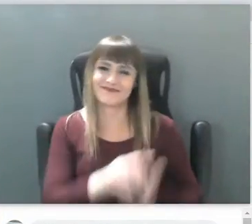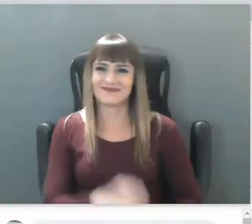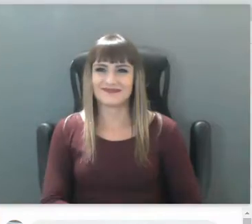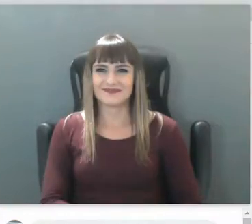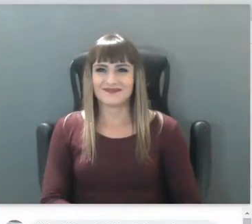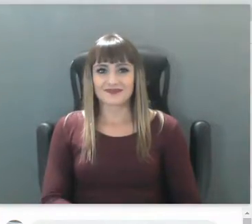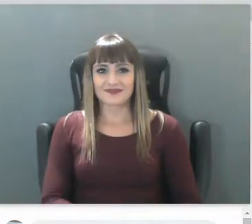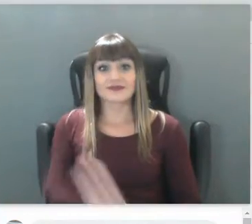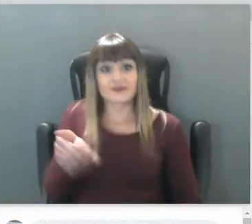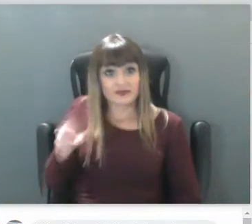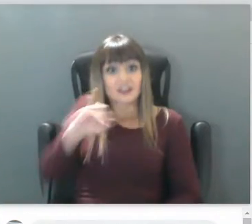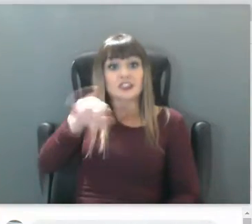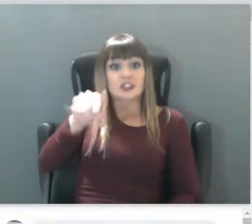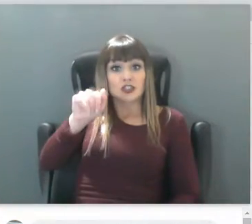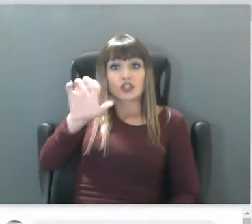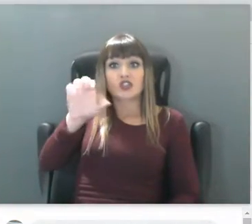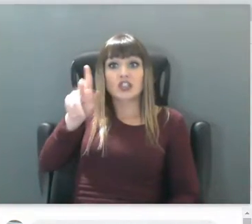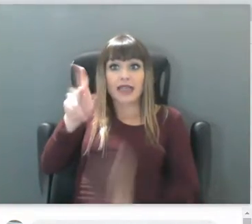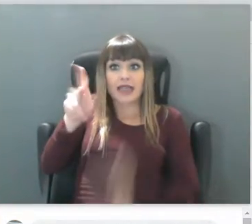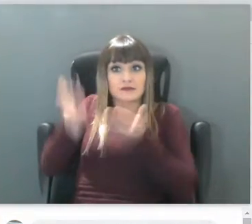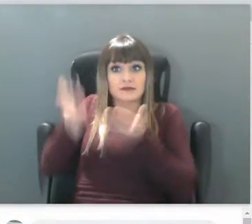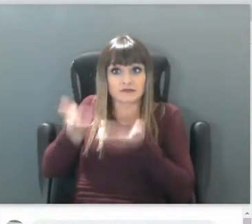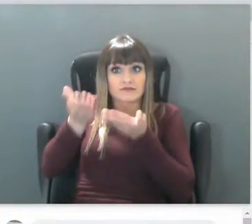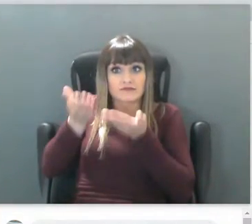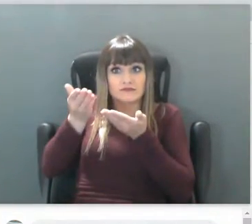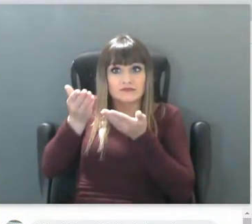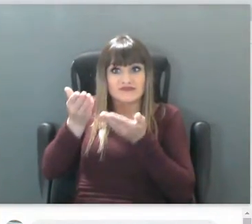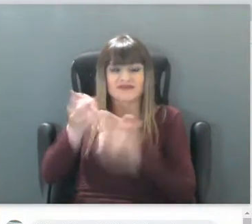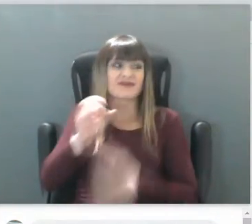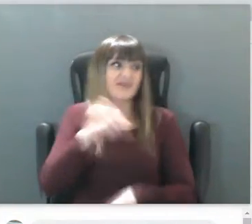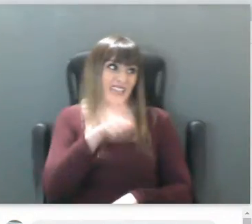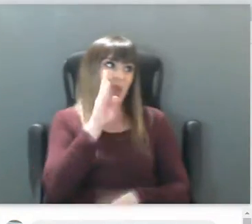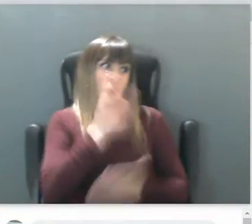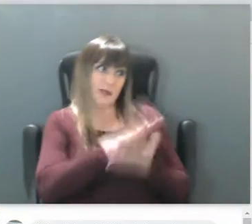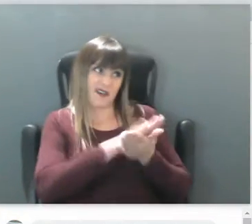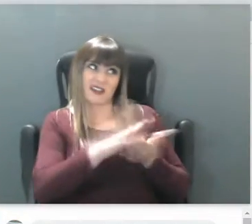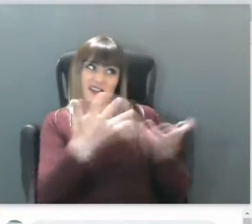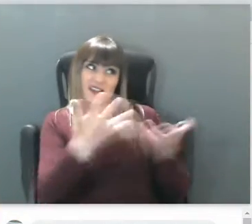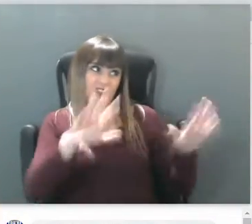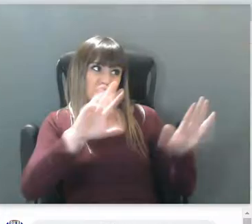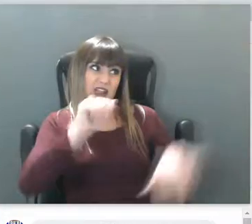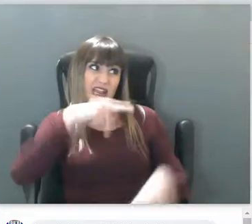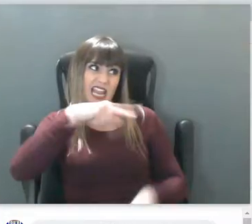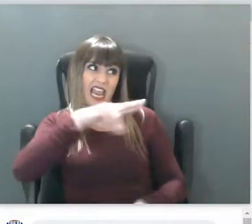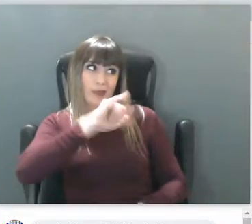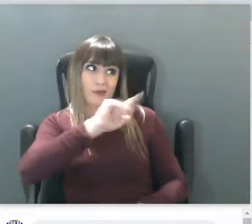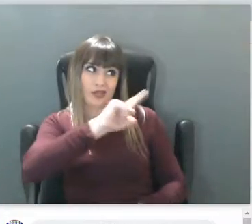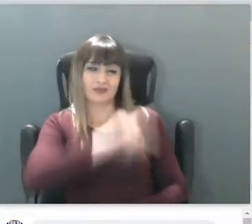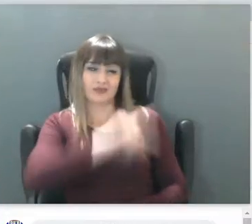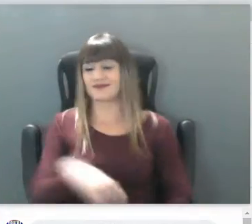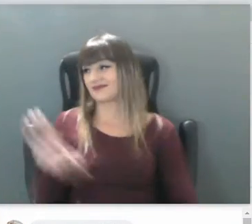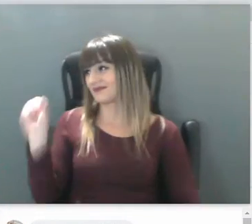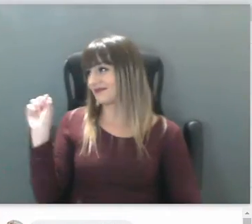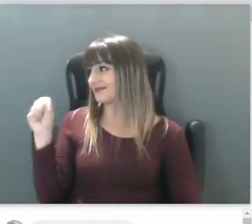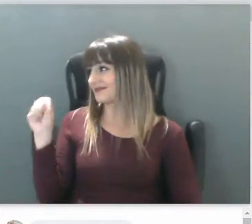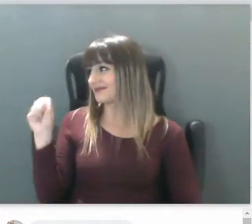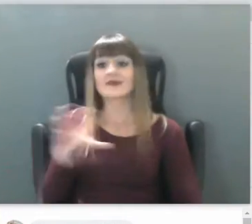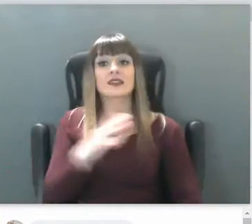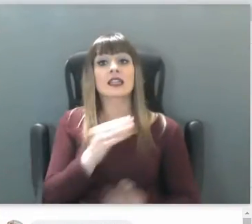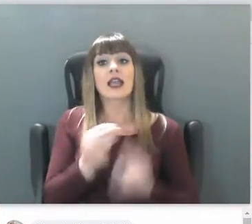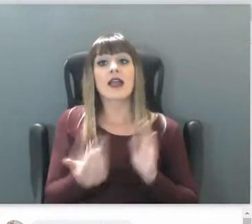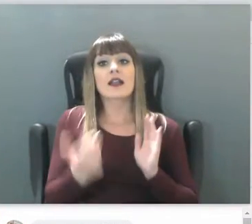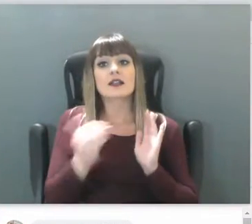Yeah. This is Jack right here. I got to say, it'll be nice to get out of April and go into May, that's for sure. Yeah. And again, for those of you